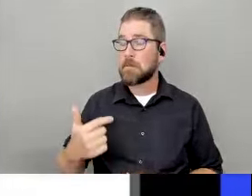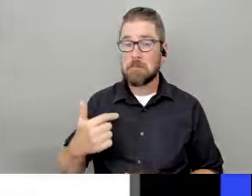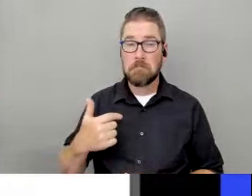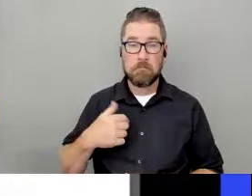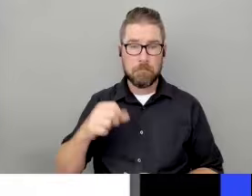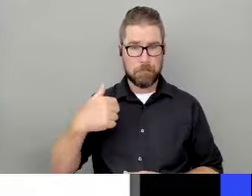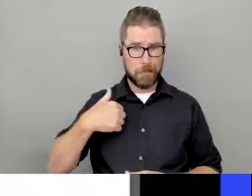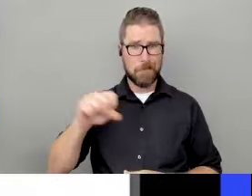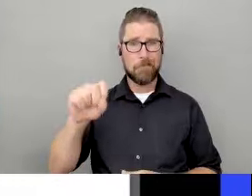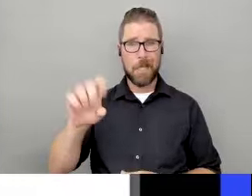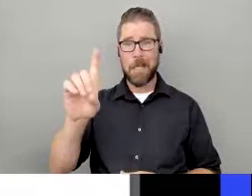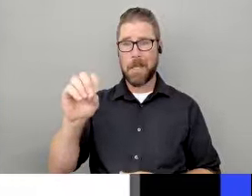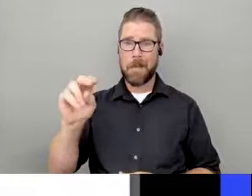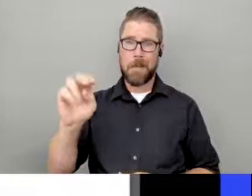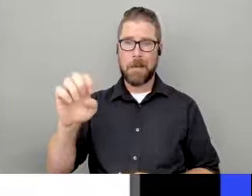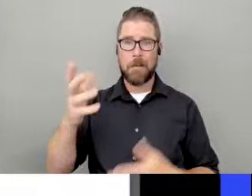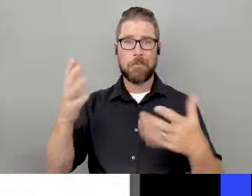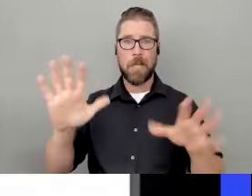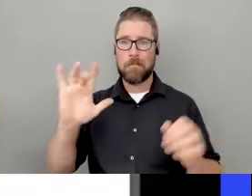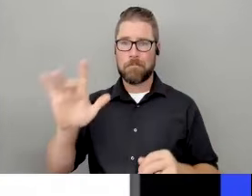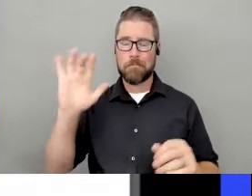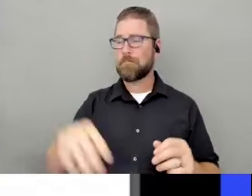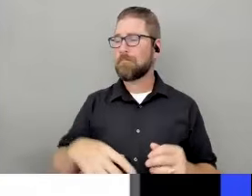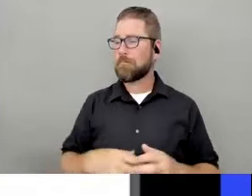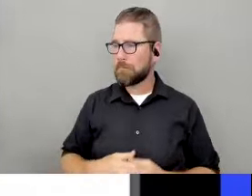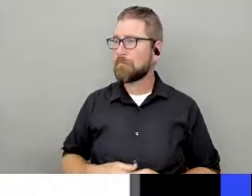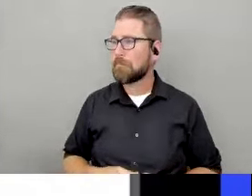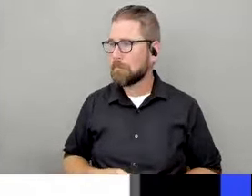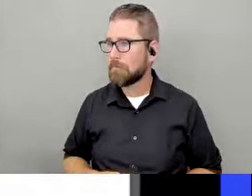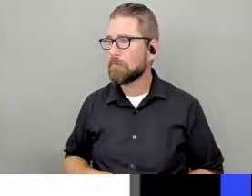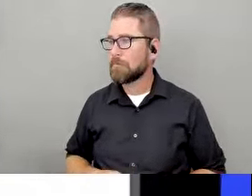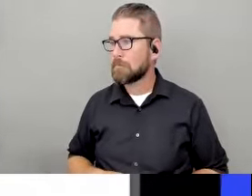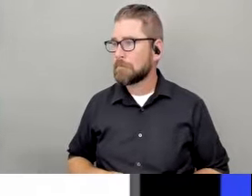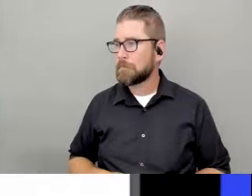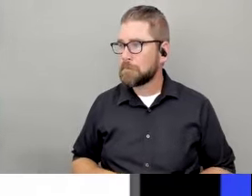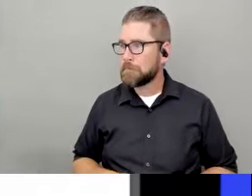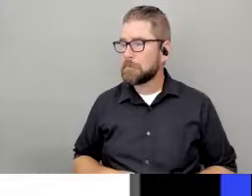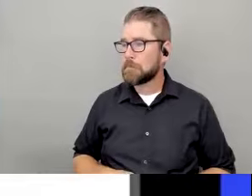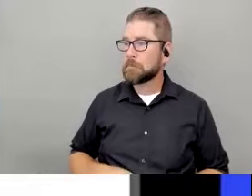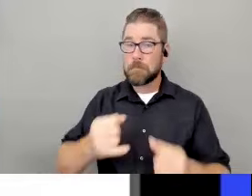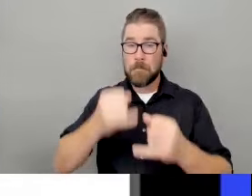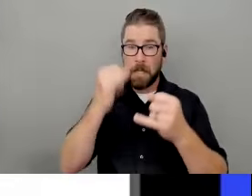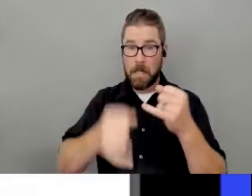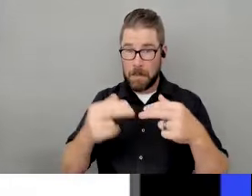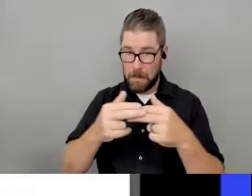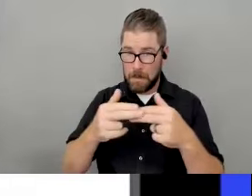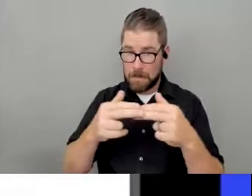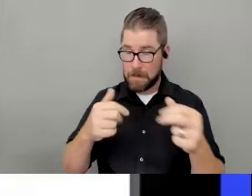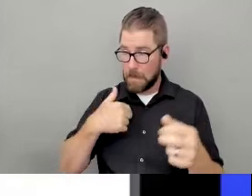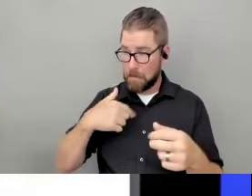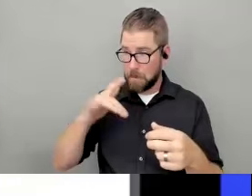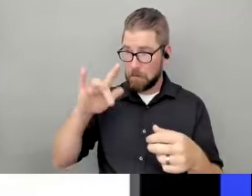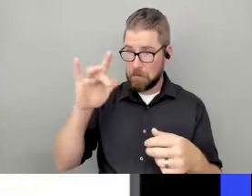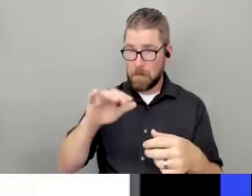I chose the clip on the last one from Canvas Studio on the last slide. When I choose that